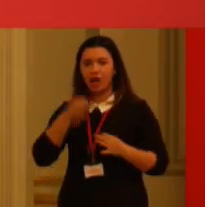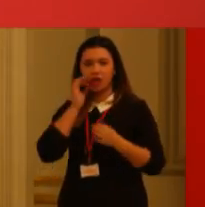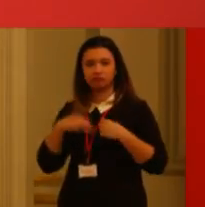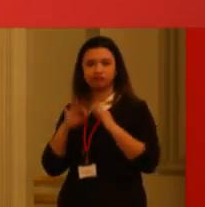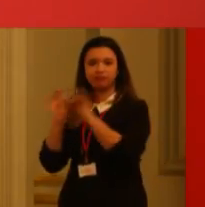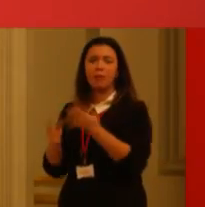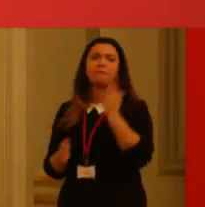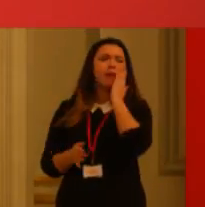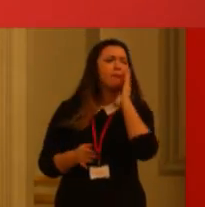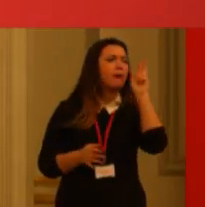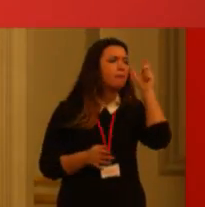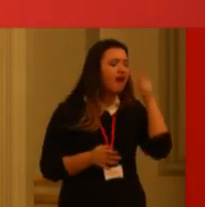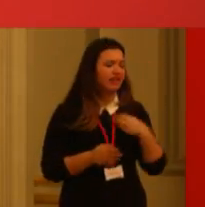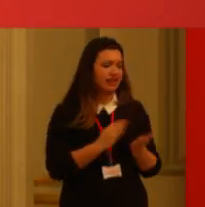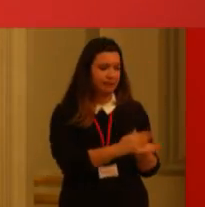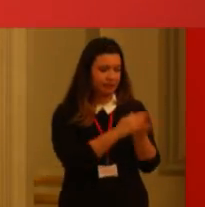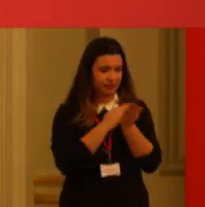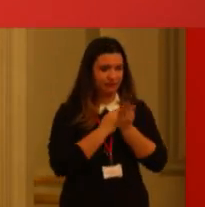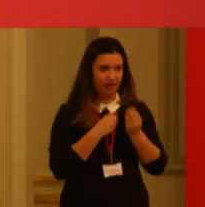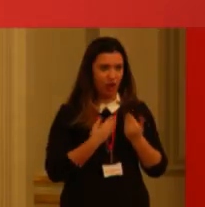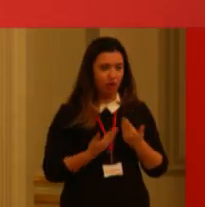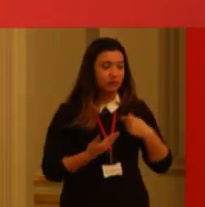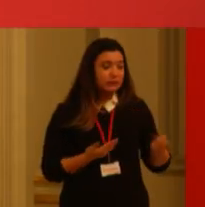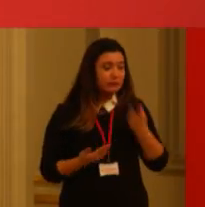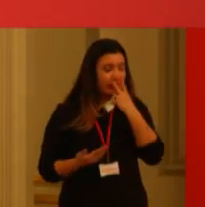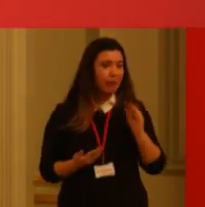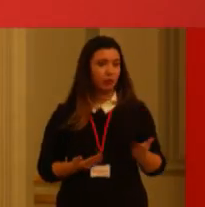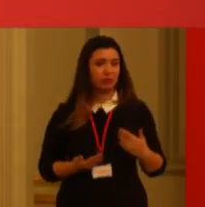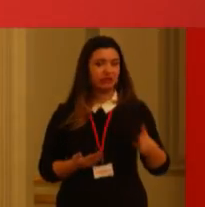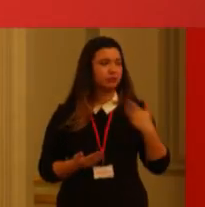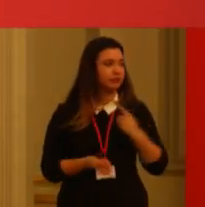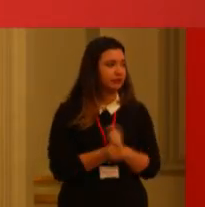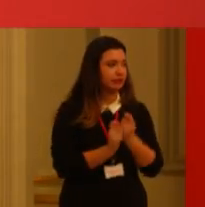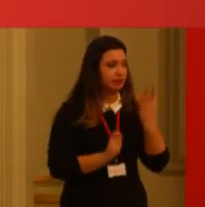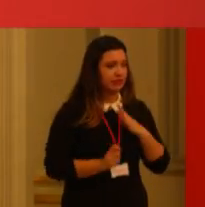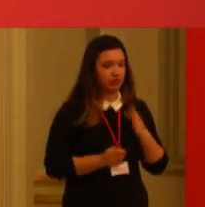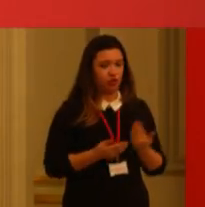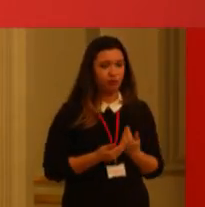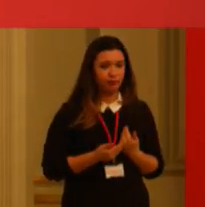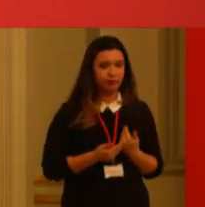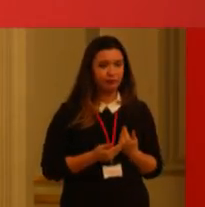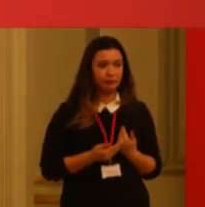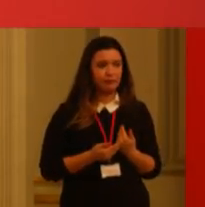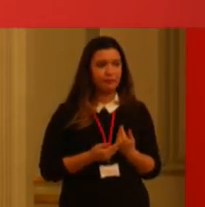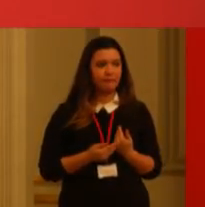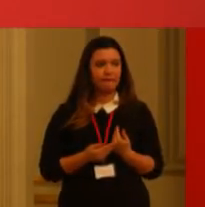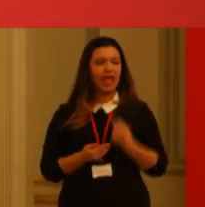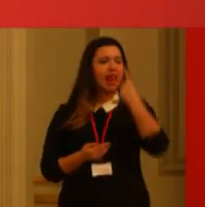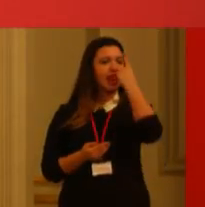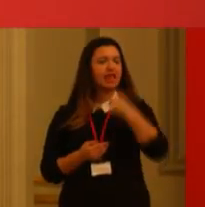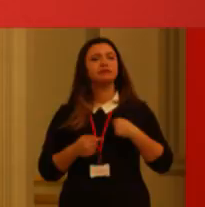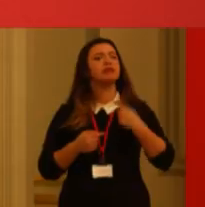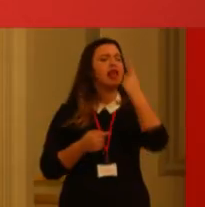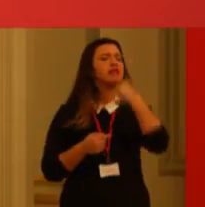do have an ID card, either a pink one or a blue one, but you're not happy with that, you're not satisfied with that, you'd like to